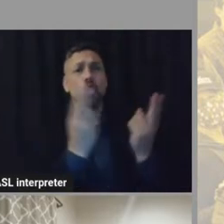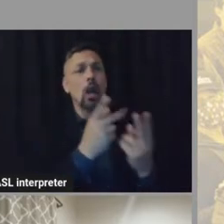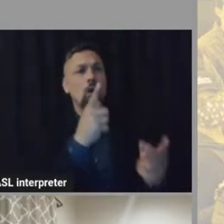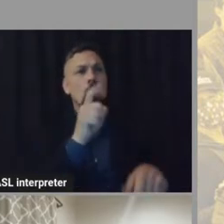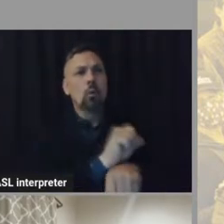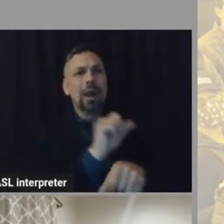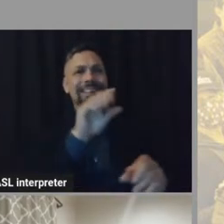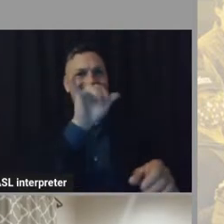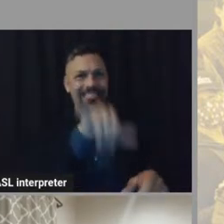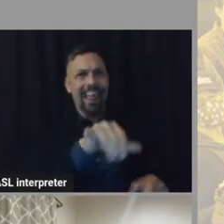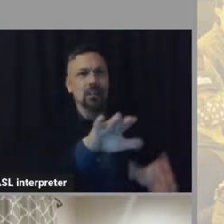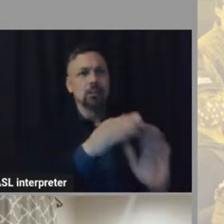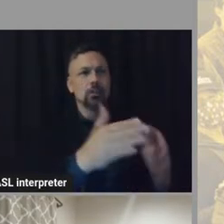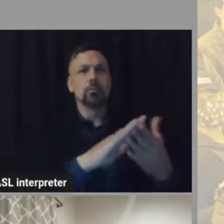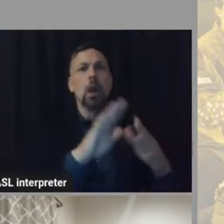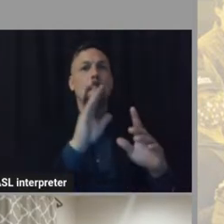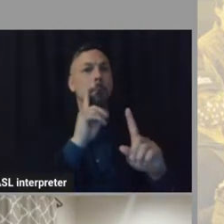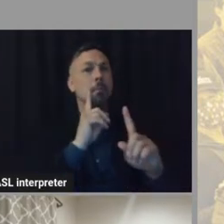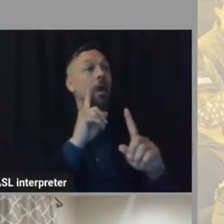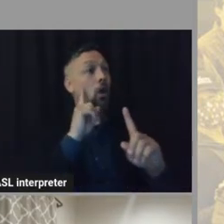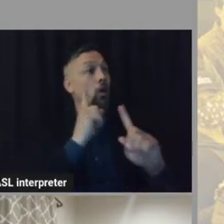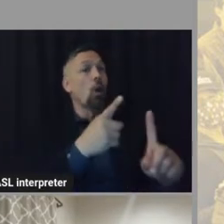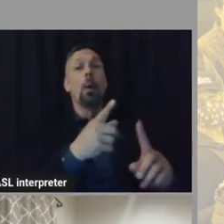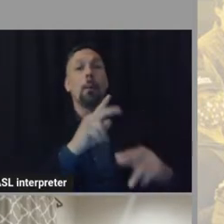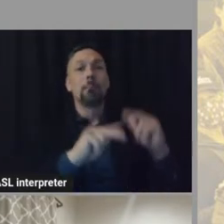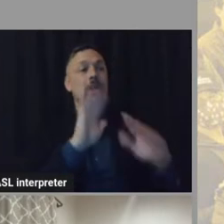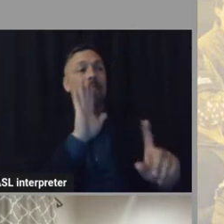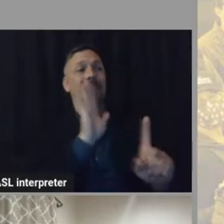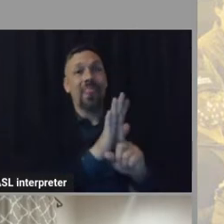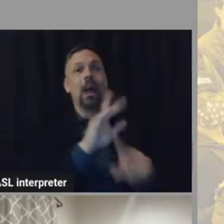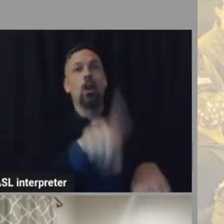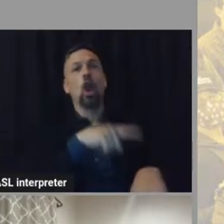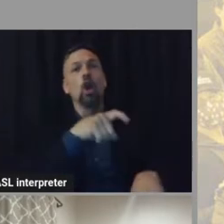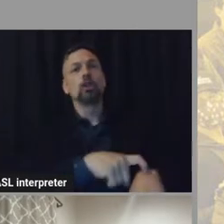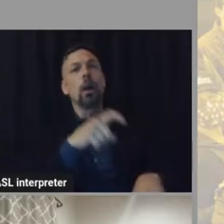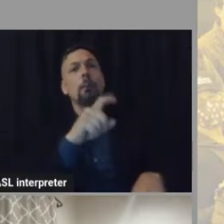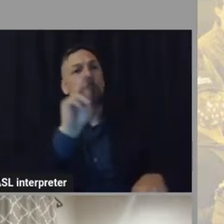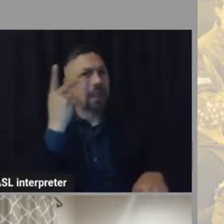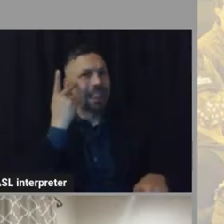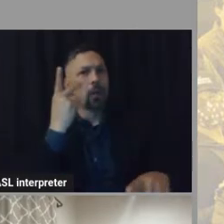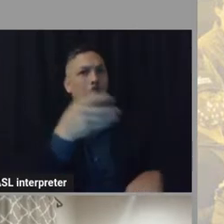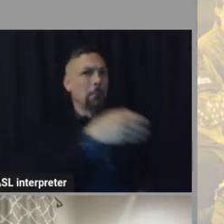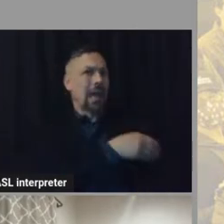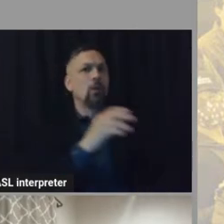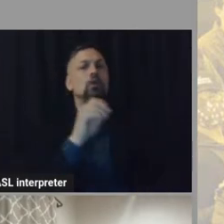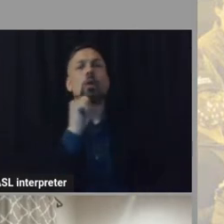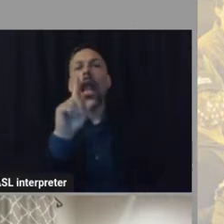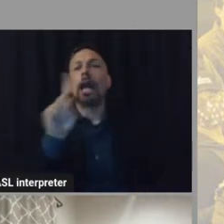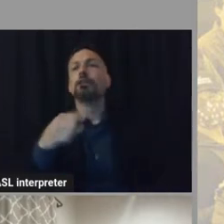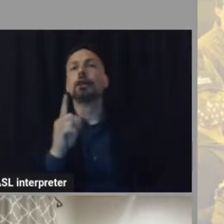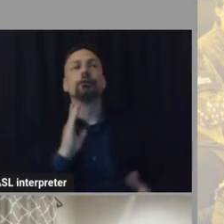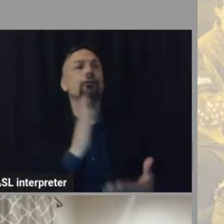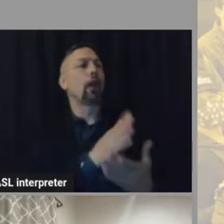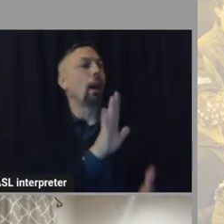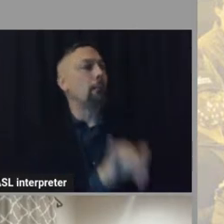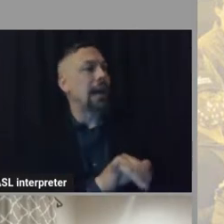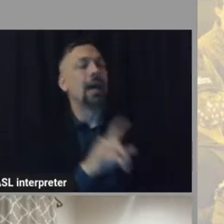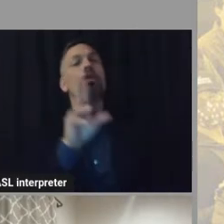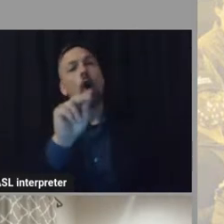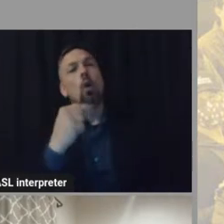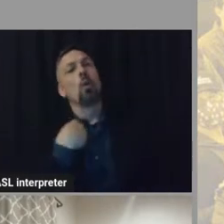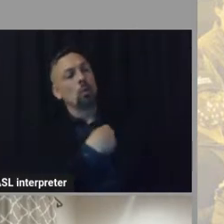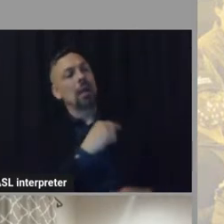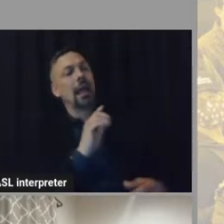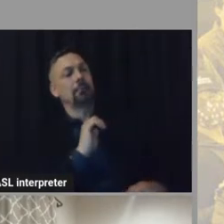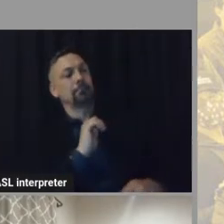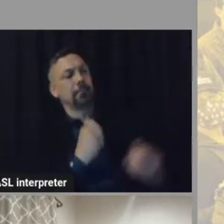communities with the goal of building their long-term political power so that we're not just dropping in, but we're actually adding to and supporting and